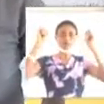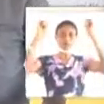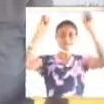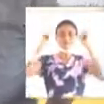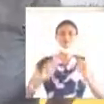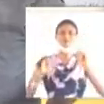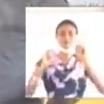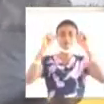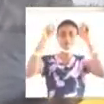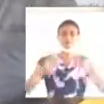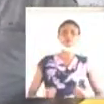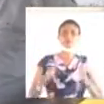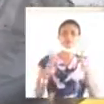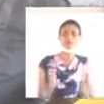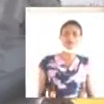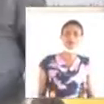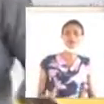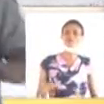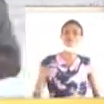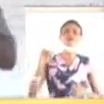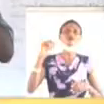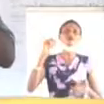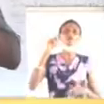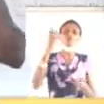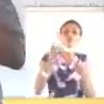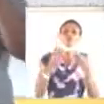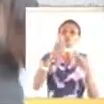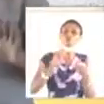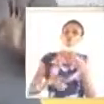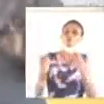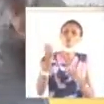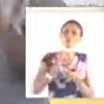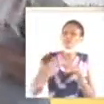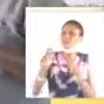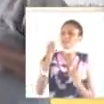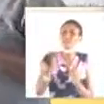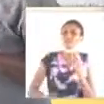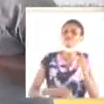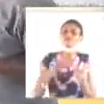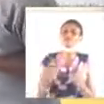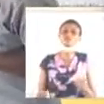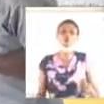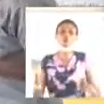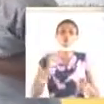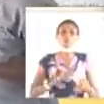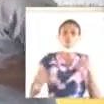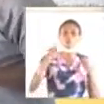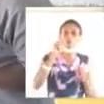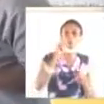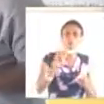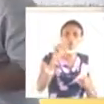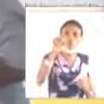the 3 definitions I've given. Take the one that is simple to you, the one you can comprehend. Just take it and write